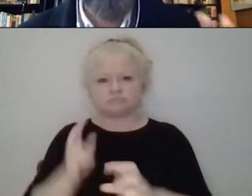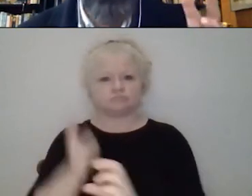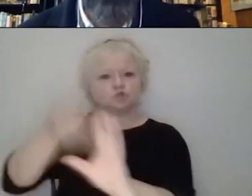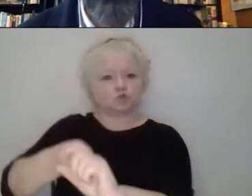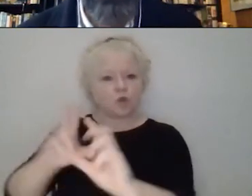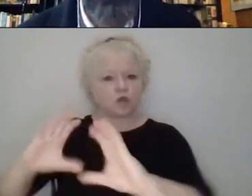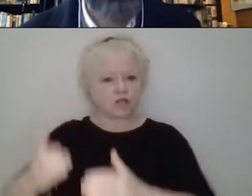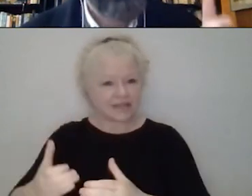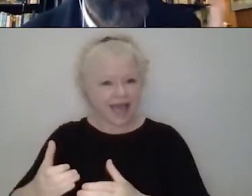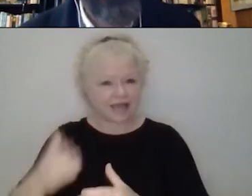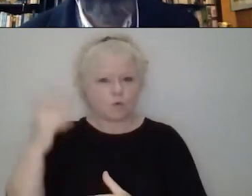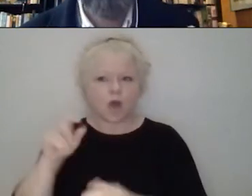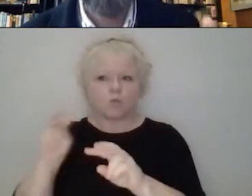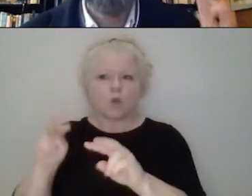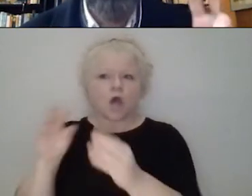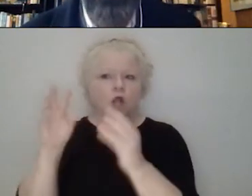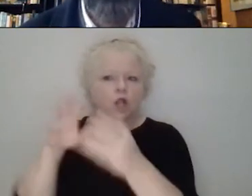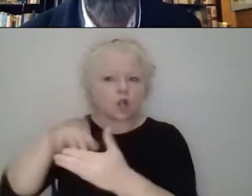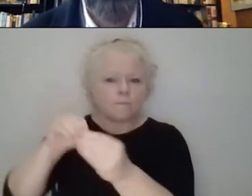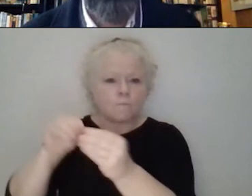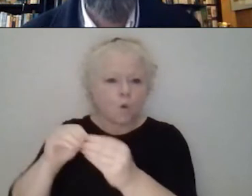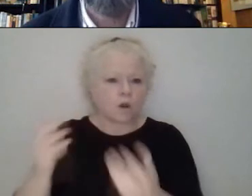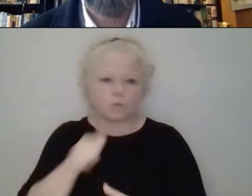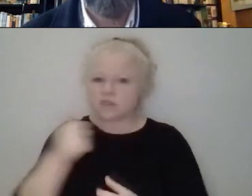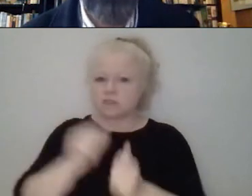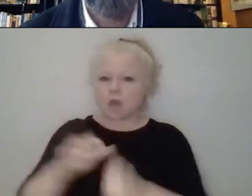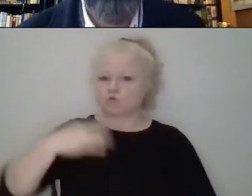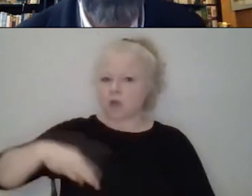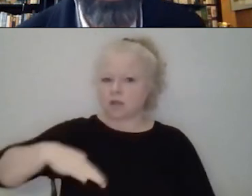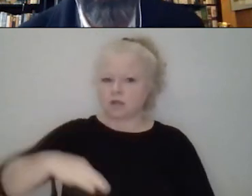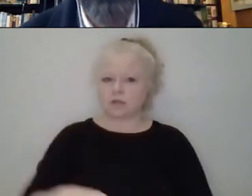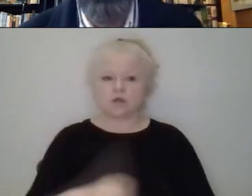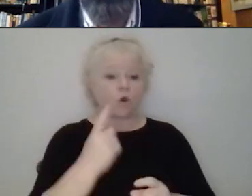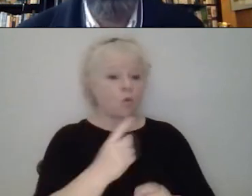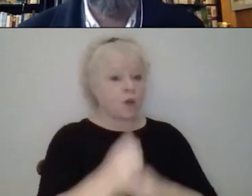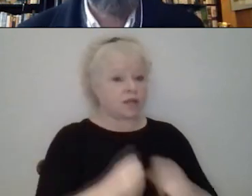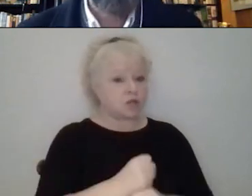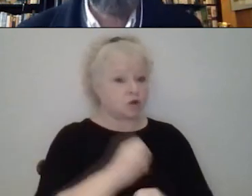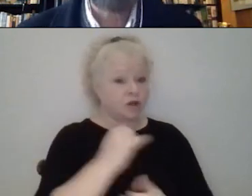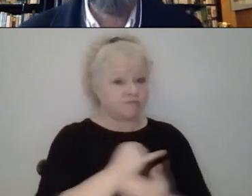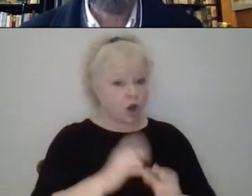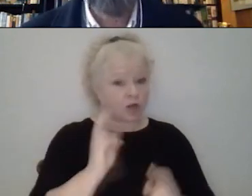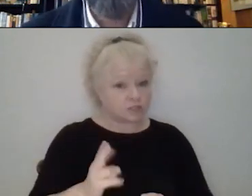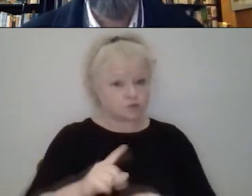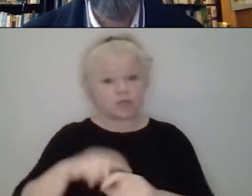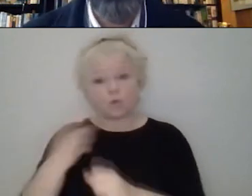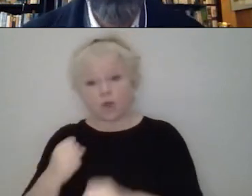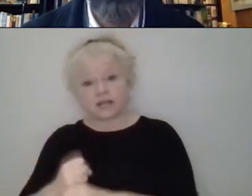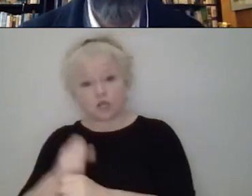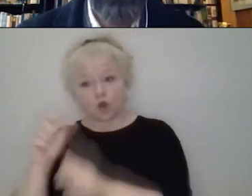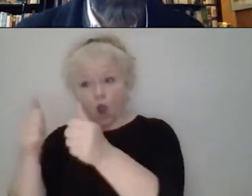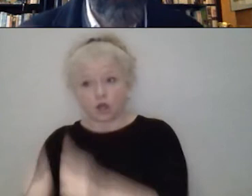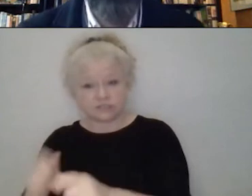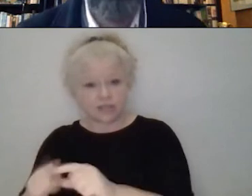took 2 years, in 1 year, I did 2 years of art history and 1 year of architecture. And it was amazing because she